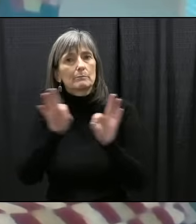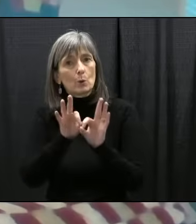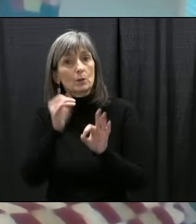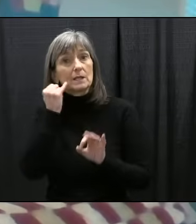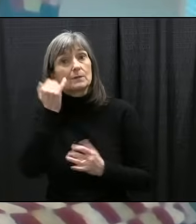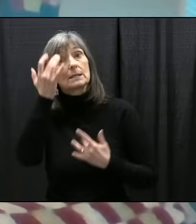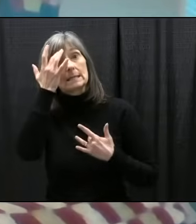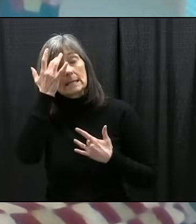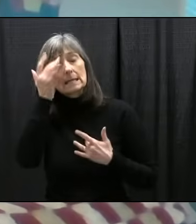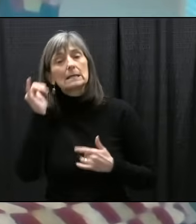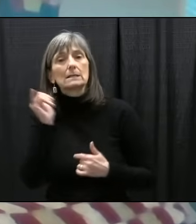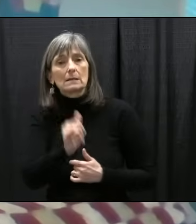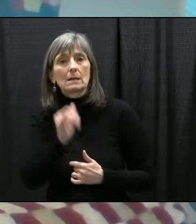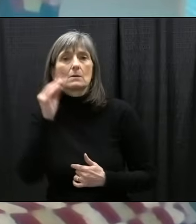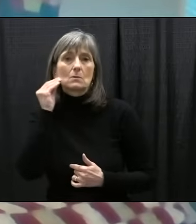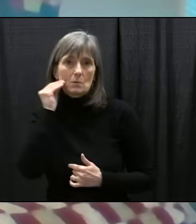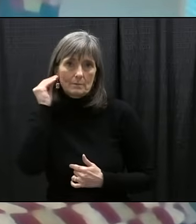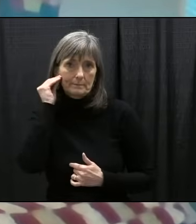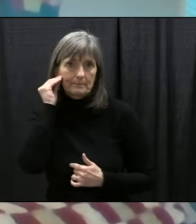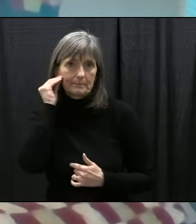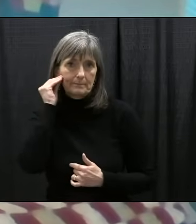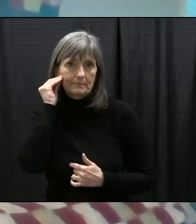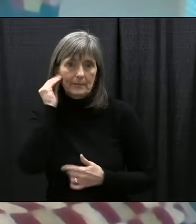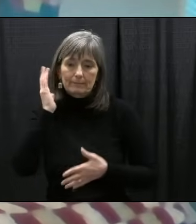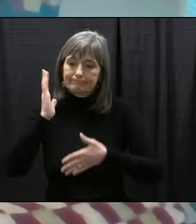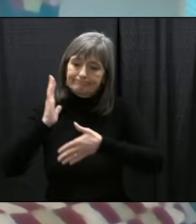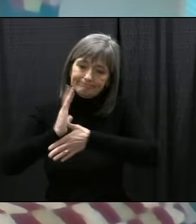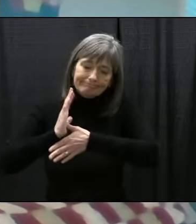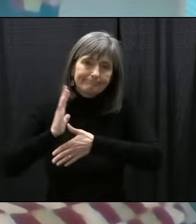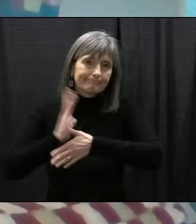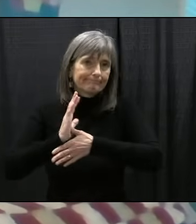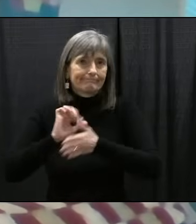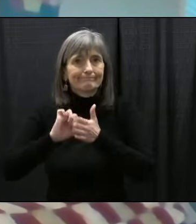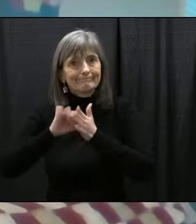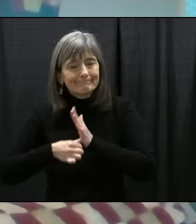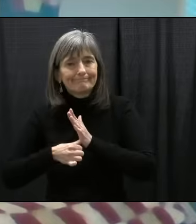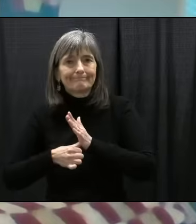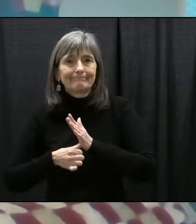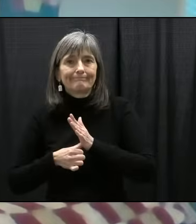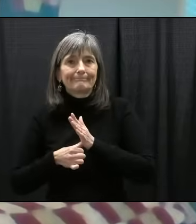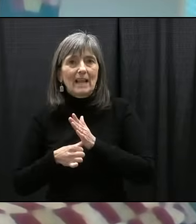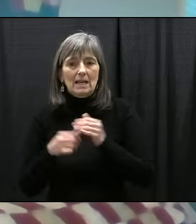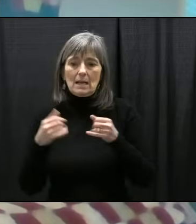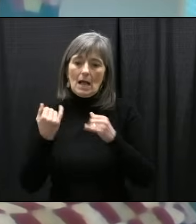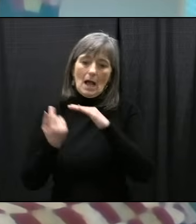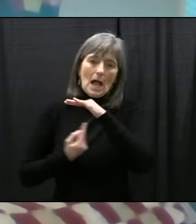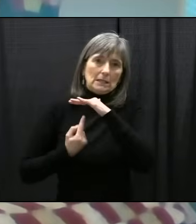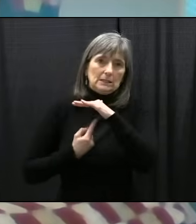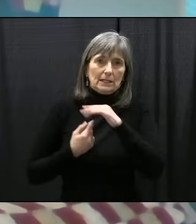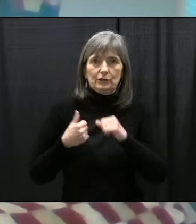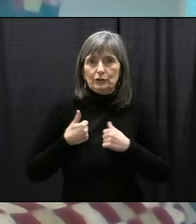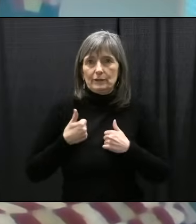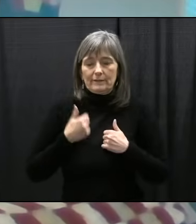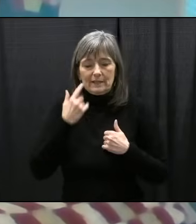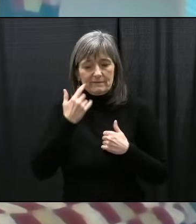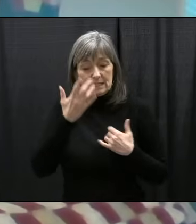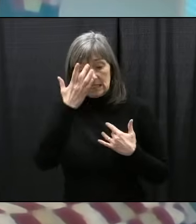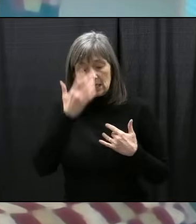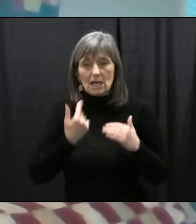to stay home and try to keep to yourself as much as you can if you're not feeling